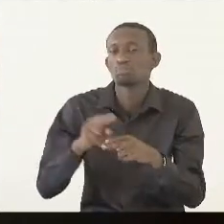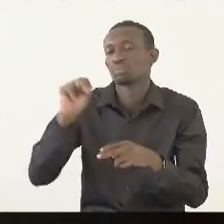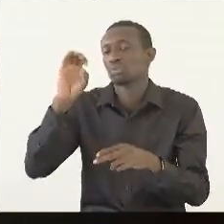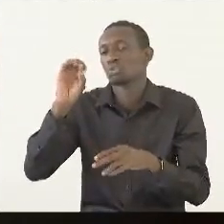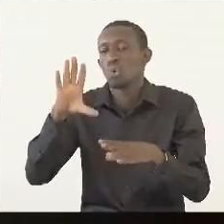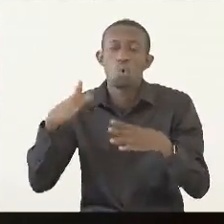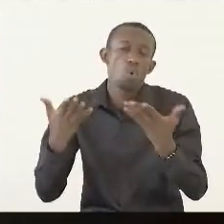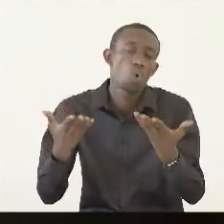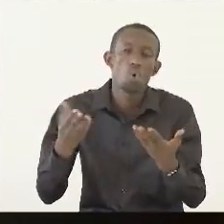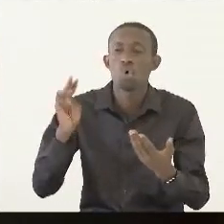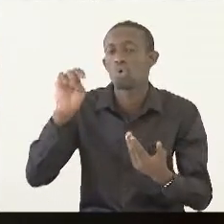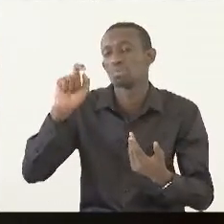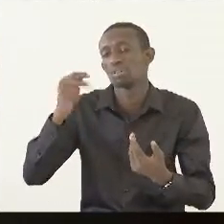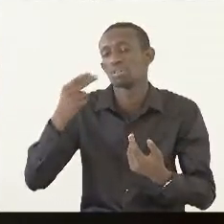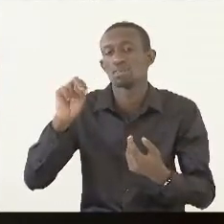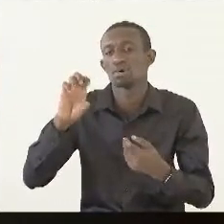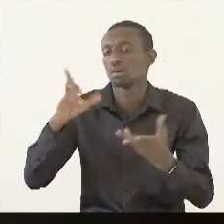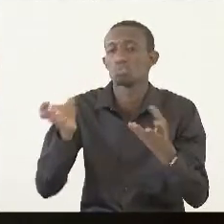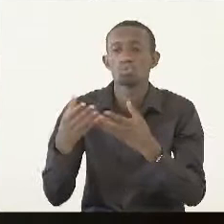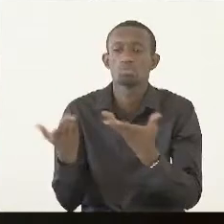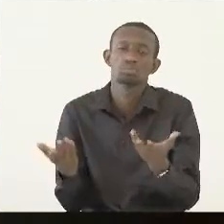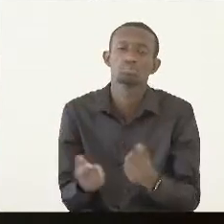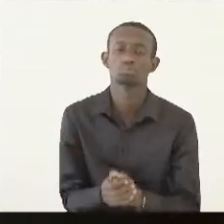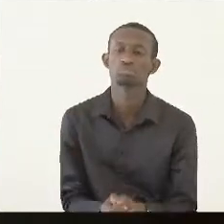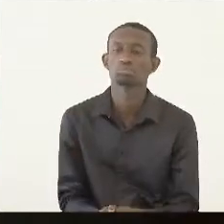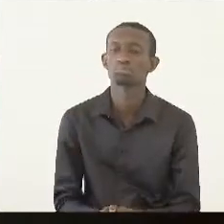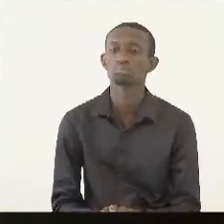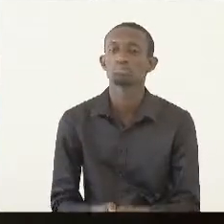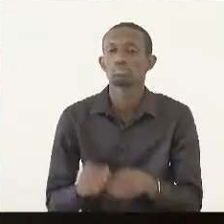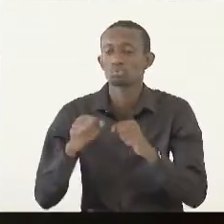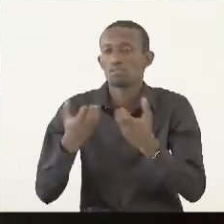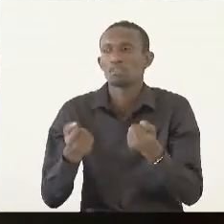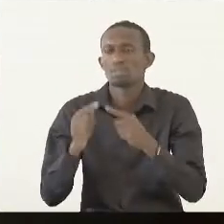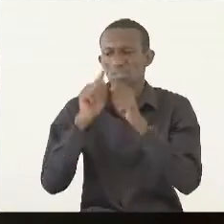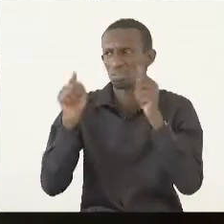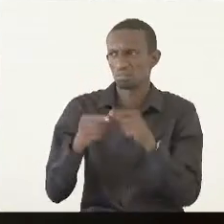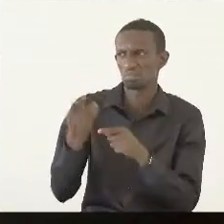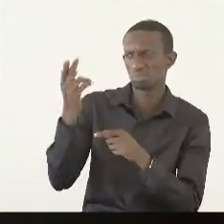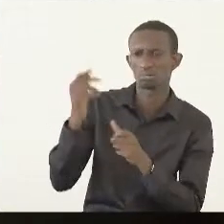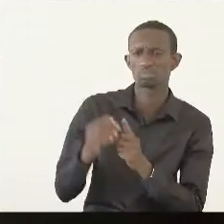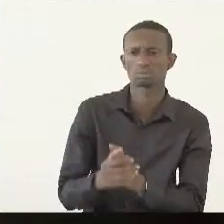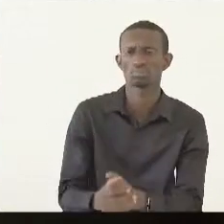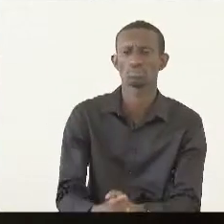methyl group, or you may have something like this,